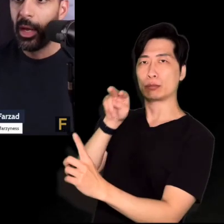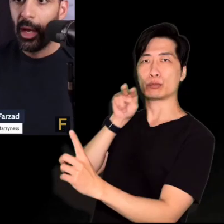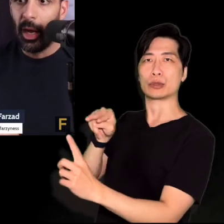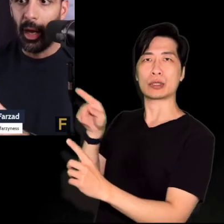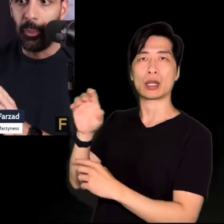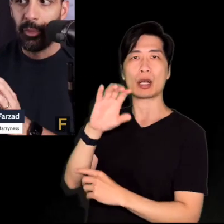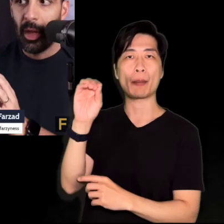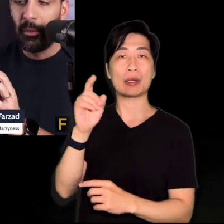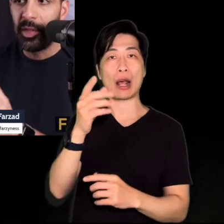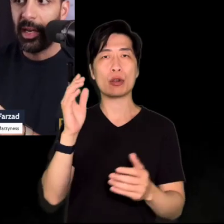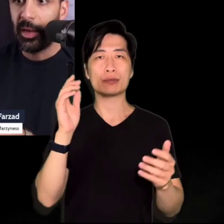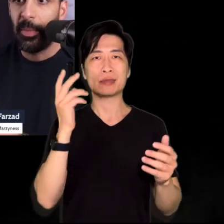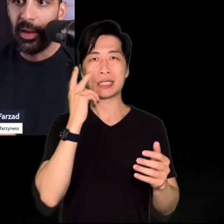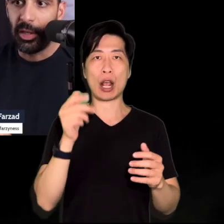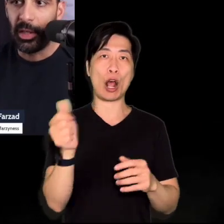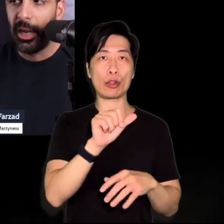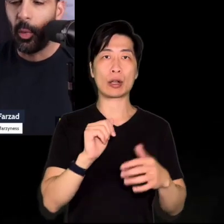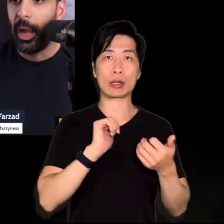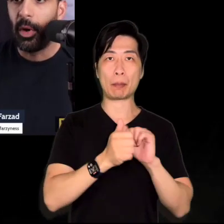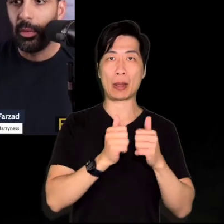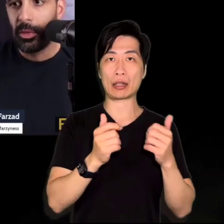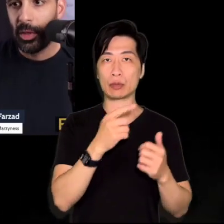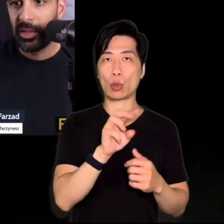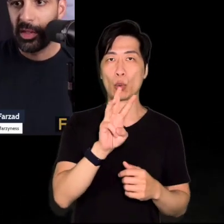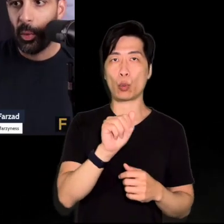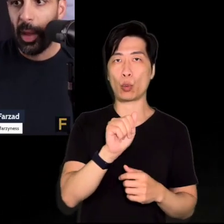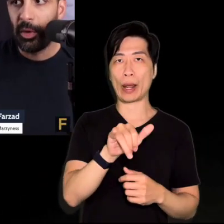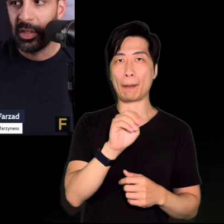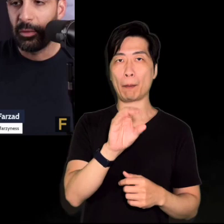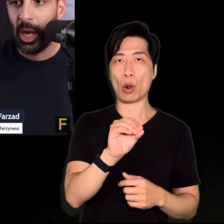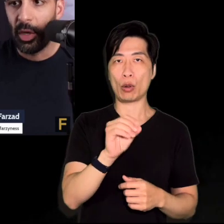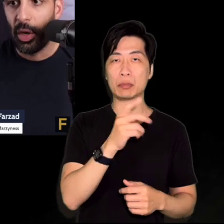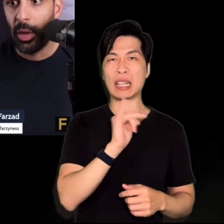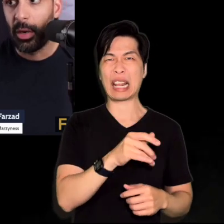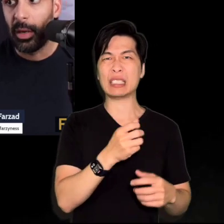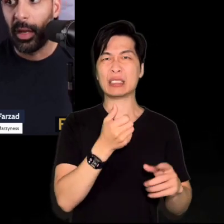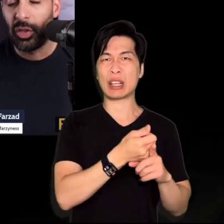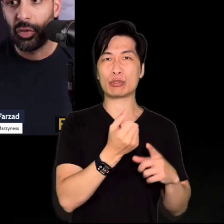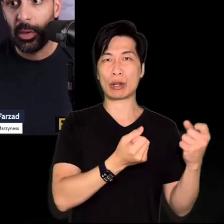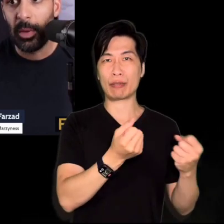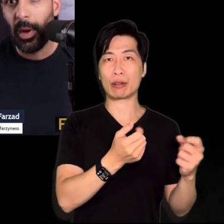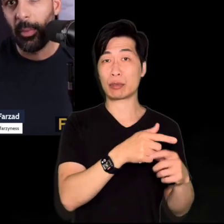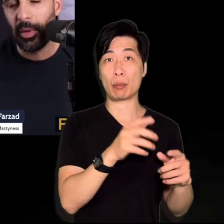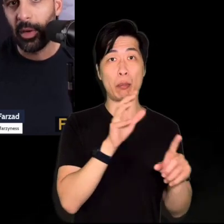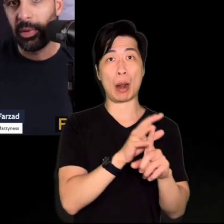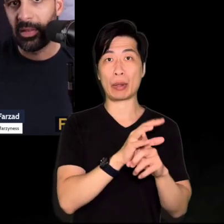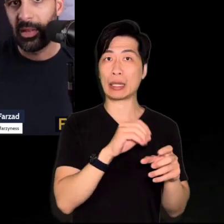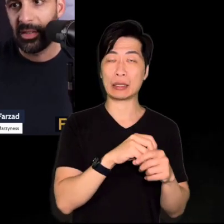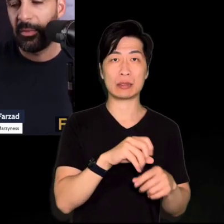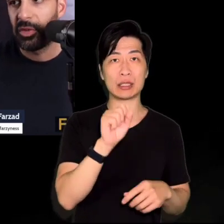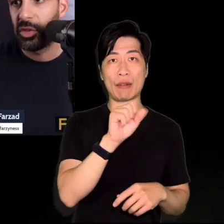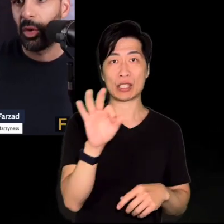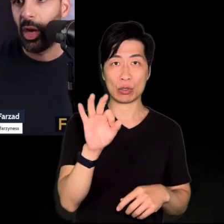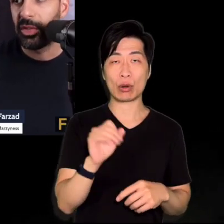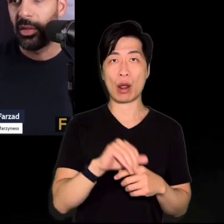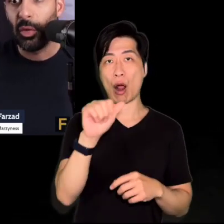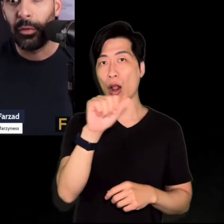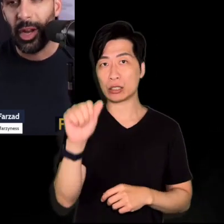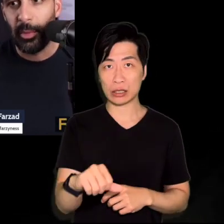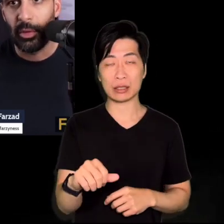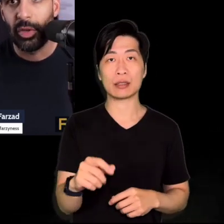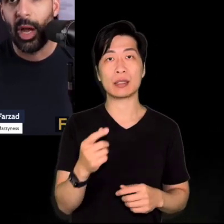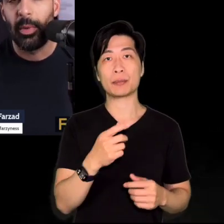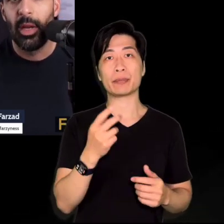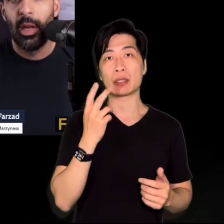company. If you take a competitor like Waymo, so this is a Waymo self-driving car. They're extremely popular in places like San Francisco and Austin. They